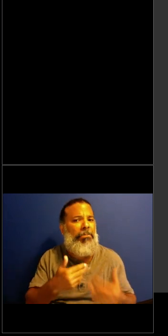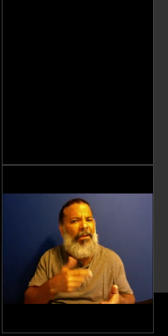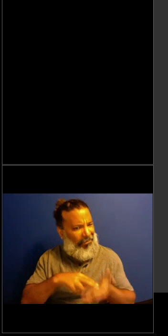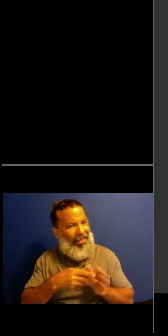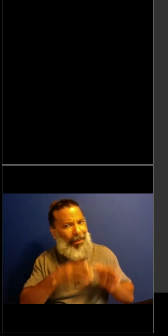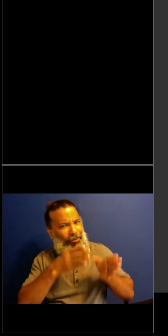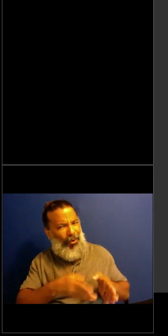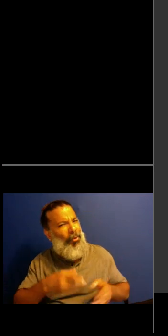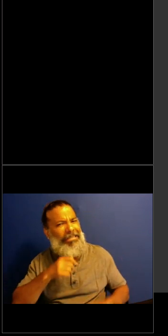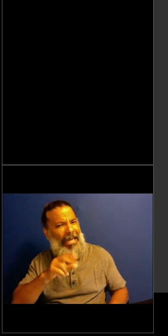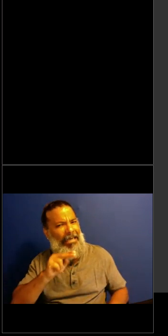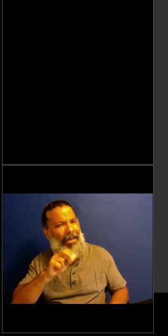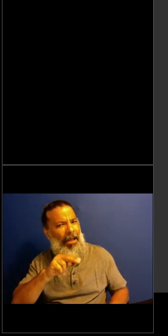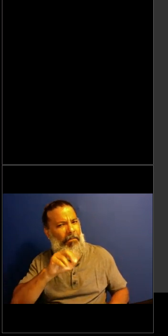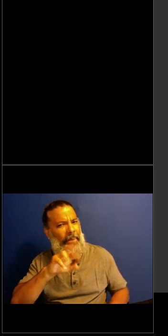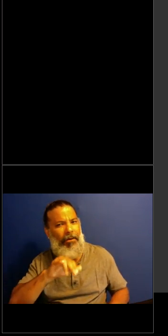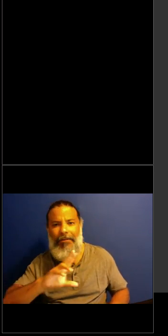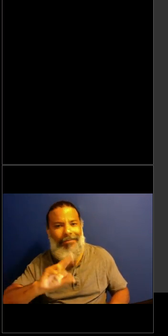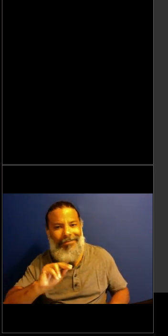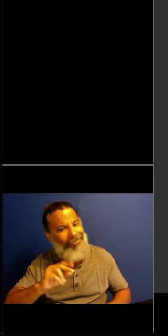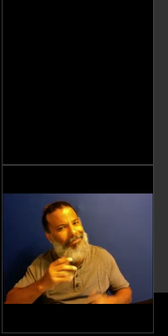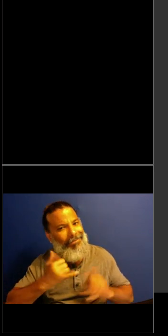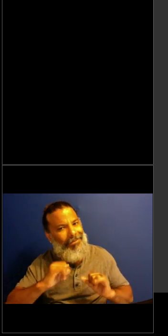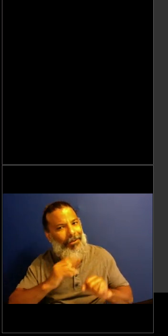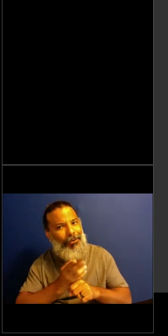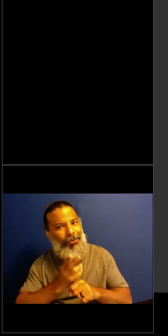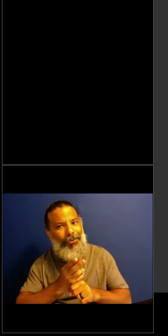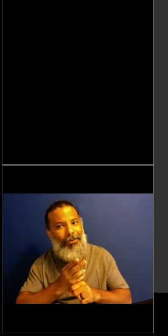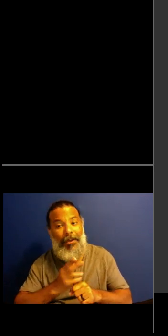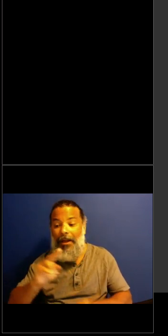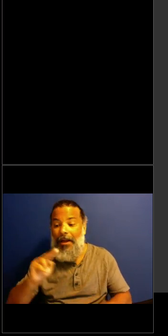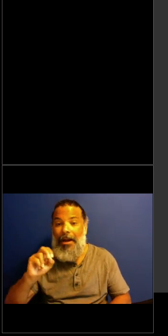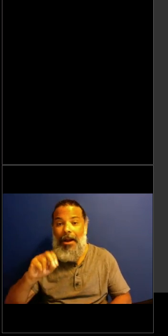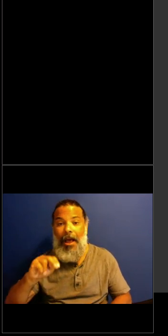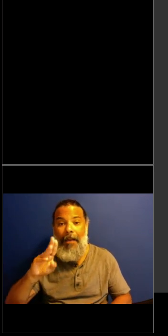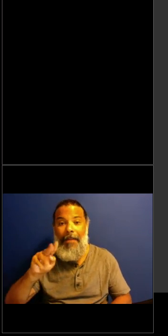any less non-binary pronouns for those people. Non-binary